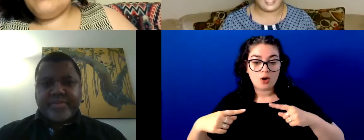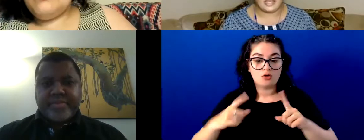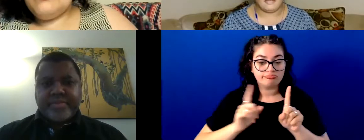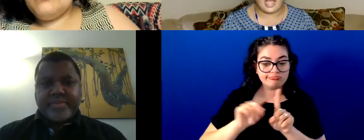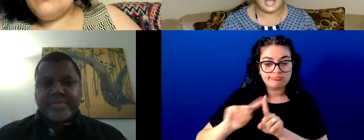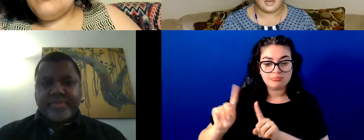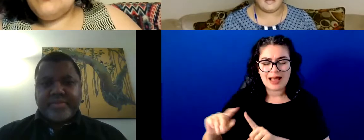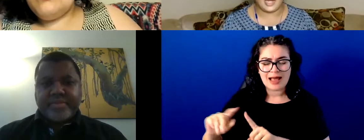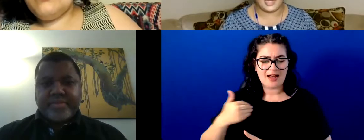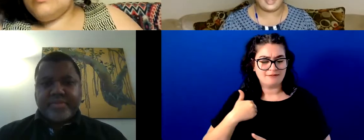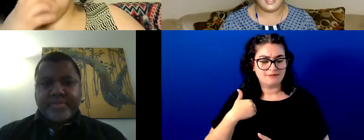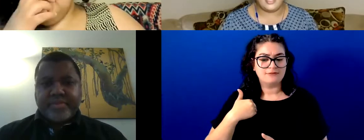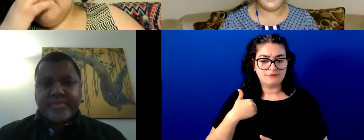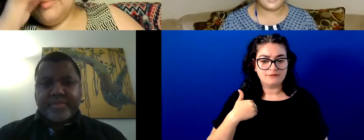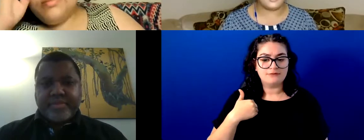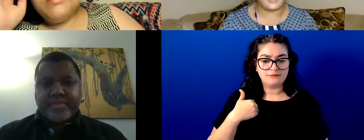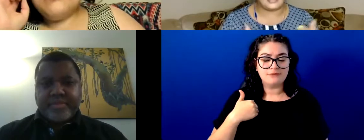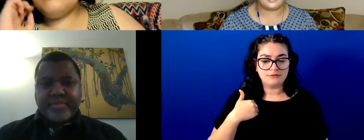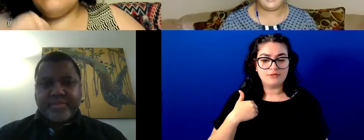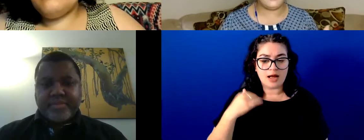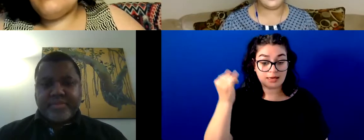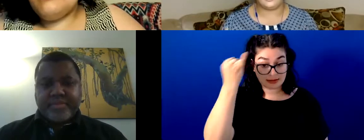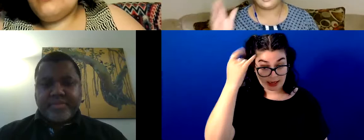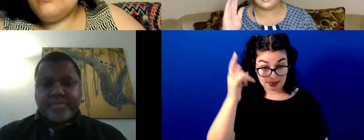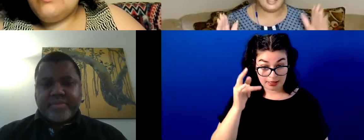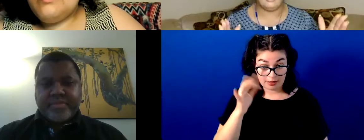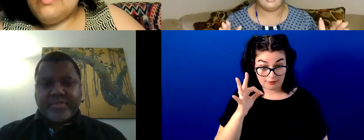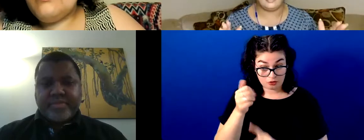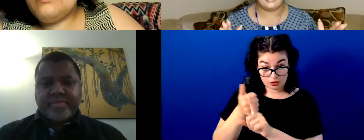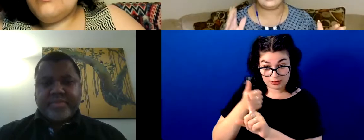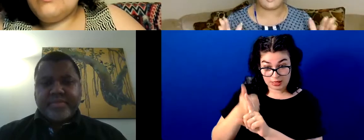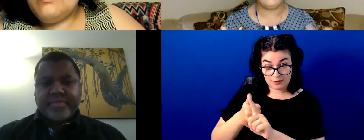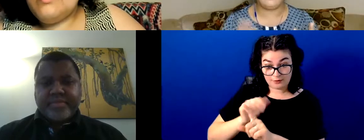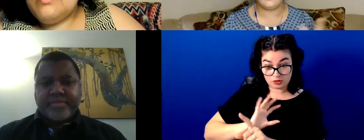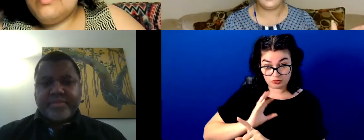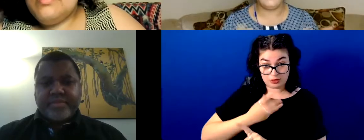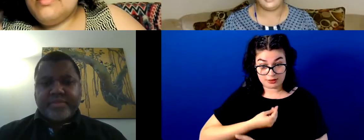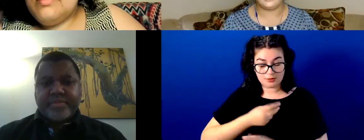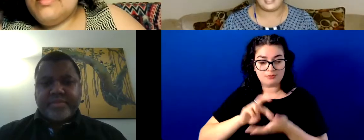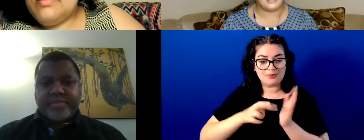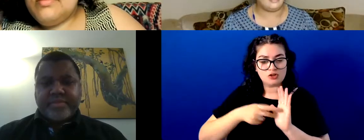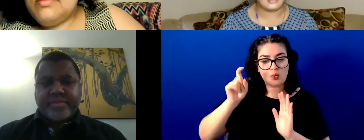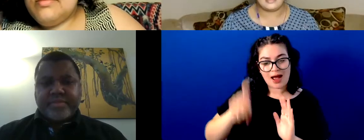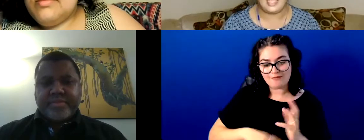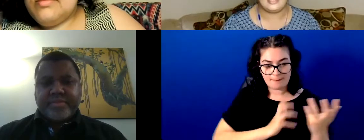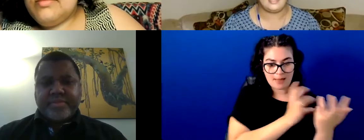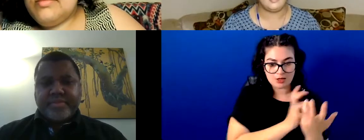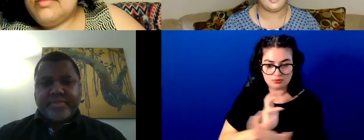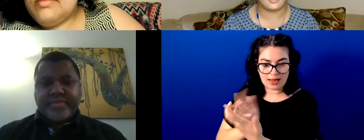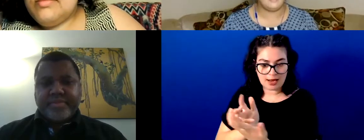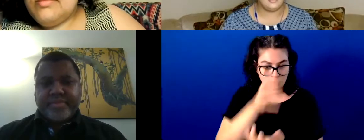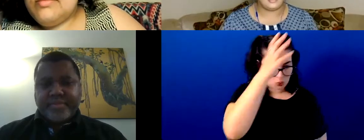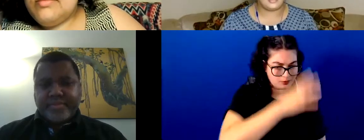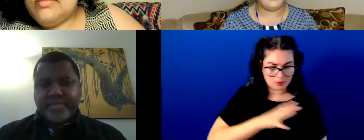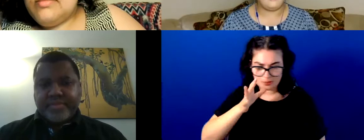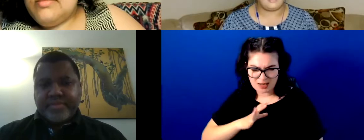archaic value of where if you are transitioning, then you have to look cisnormative for either side, and that's not the case anymore. I